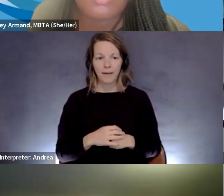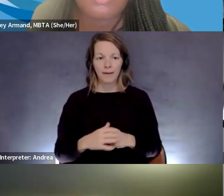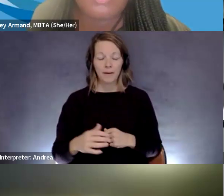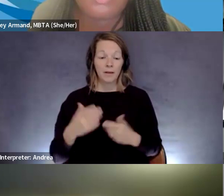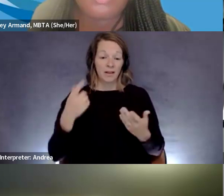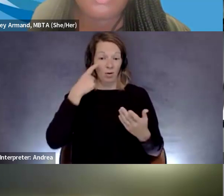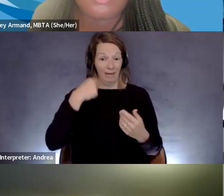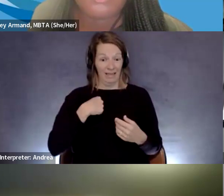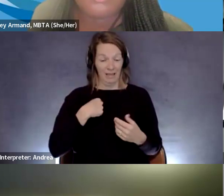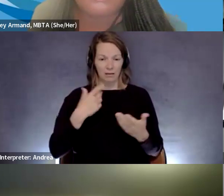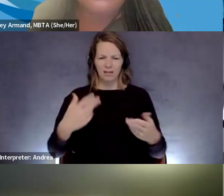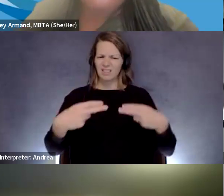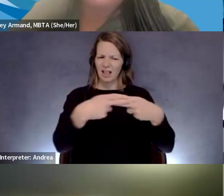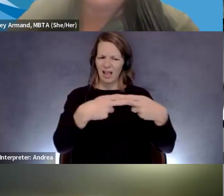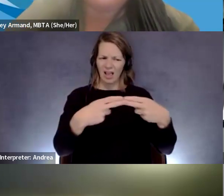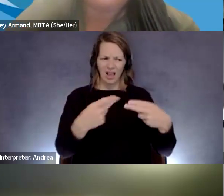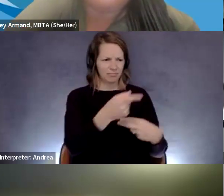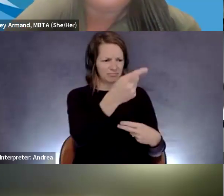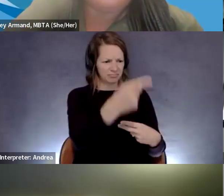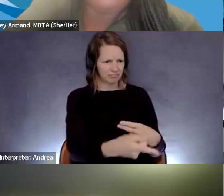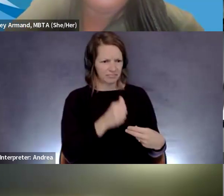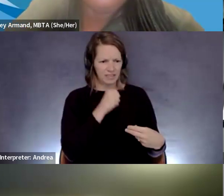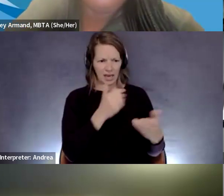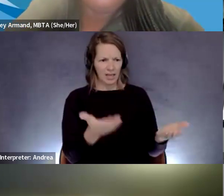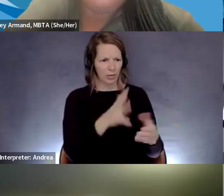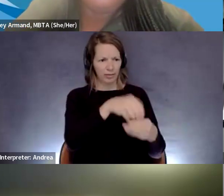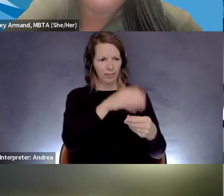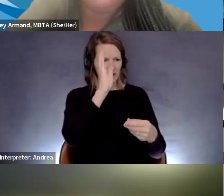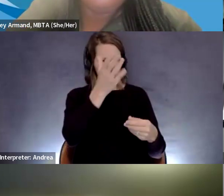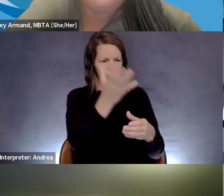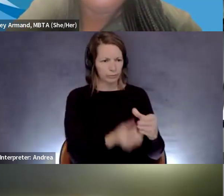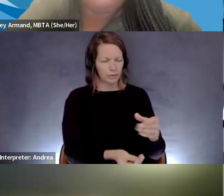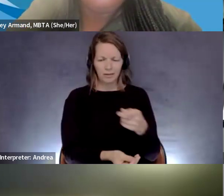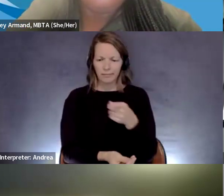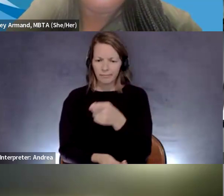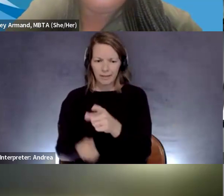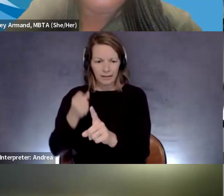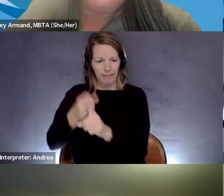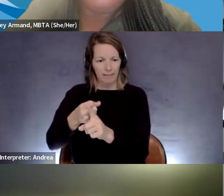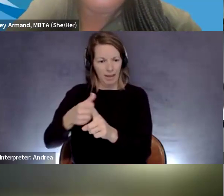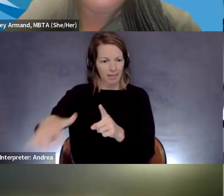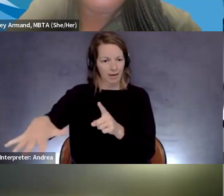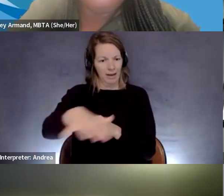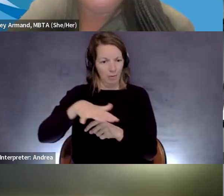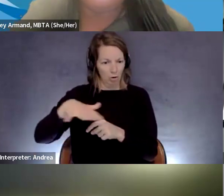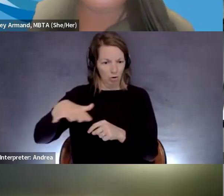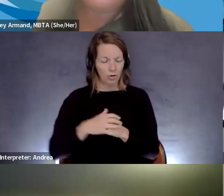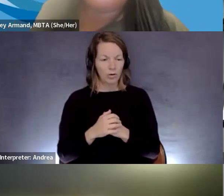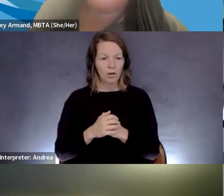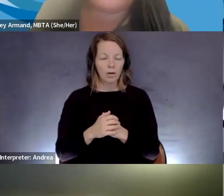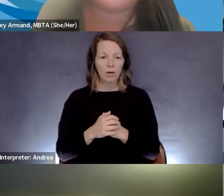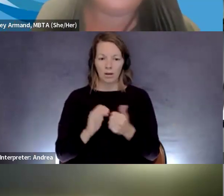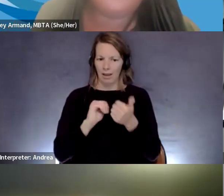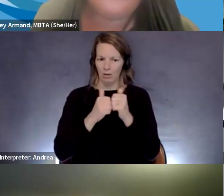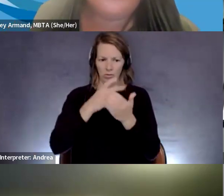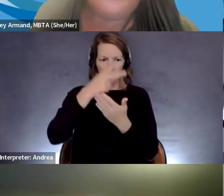me, a slide that was missing from the presentation is the impact on the neighborhood. For example, how does a